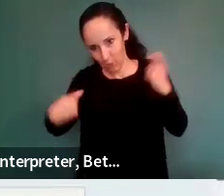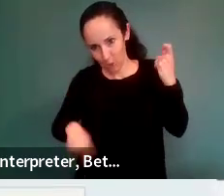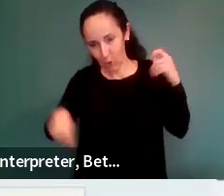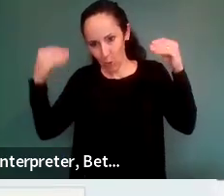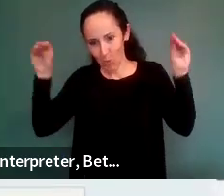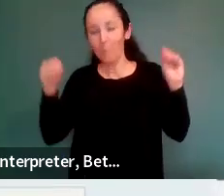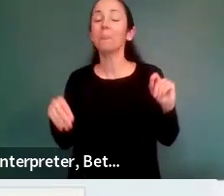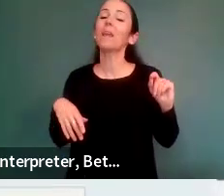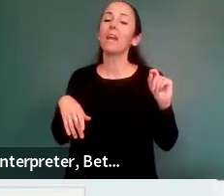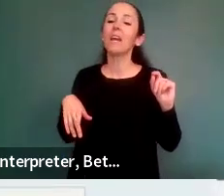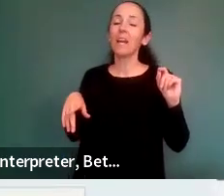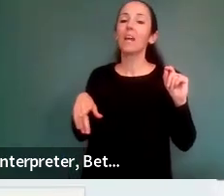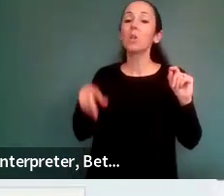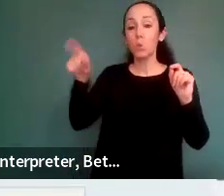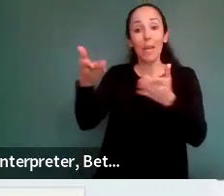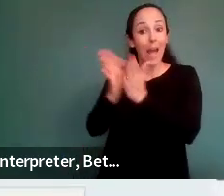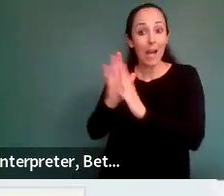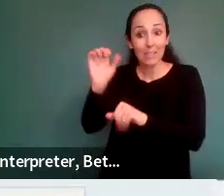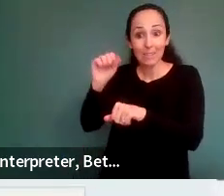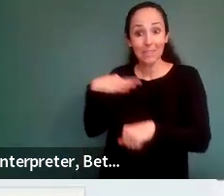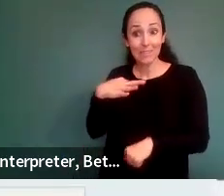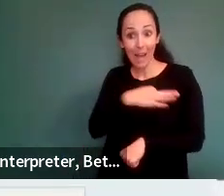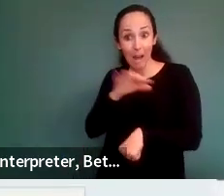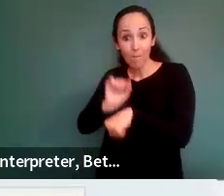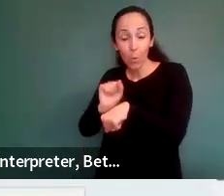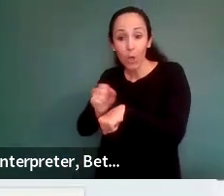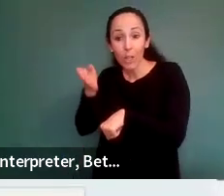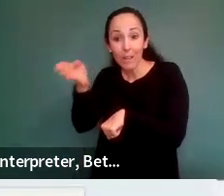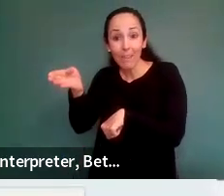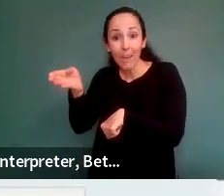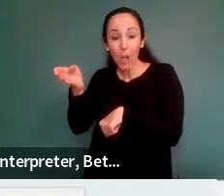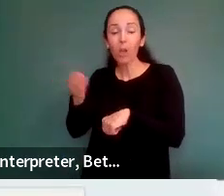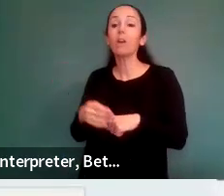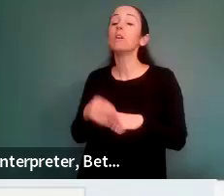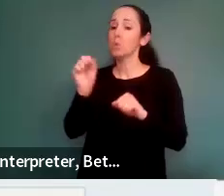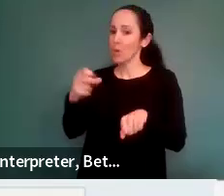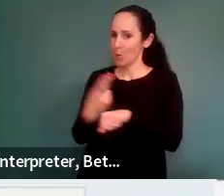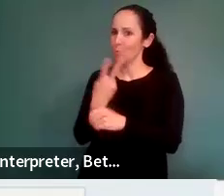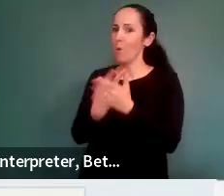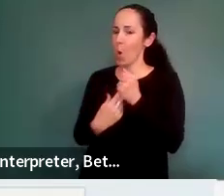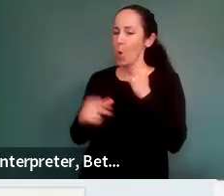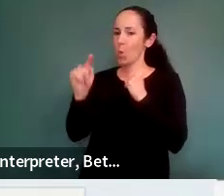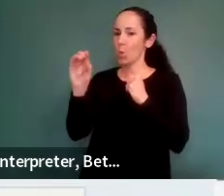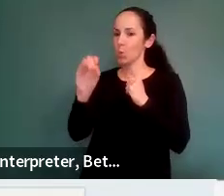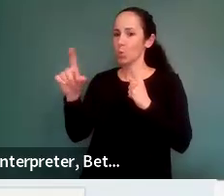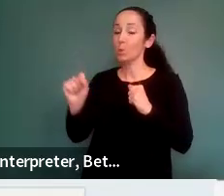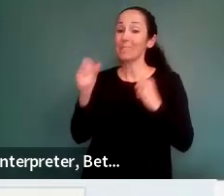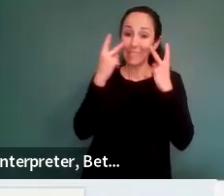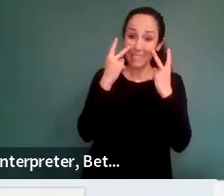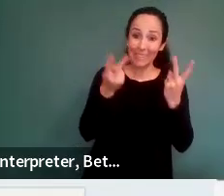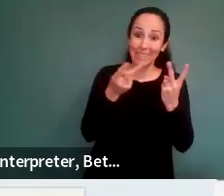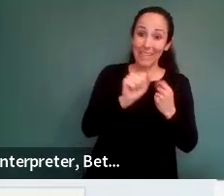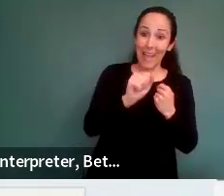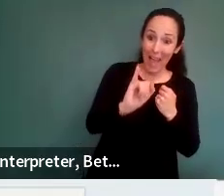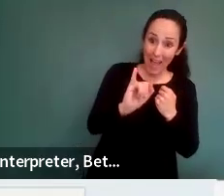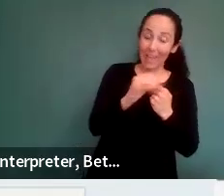them, the employees, using both of these tools, Seeing AI and Tap